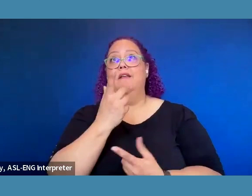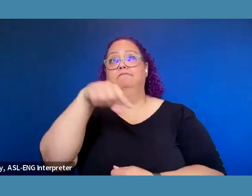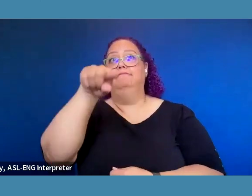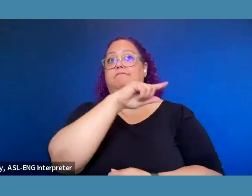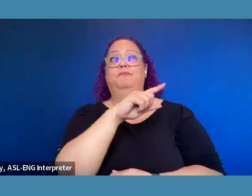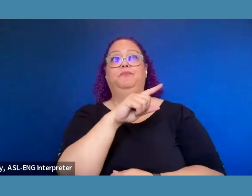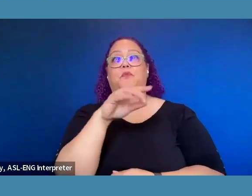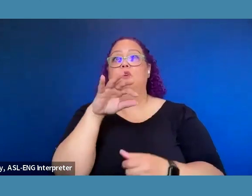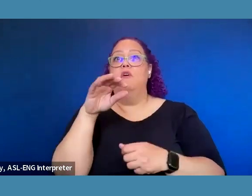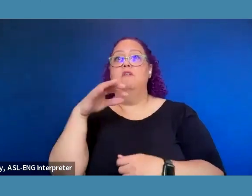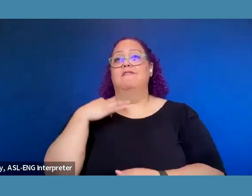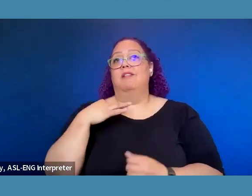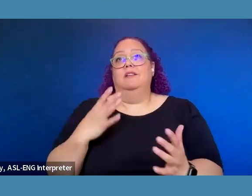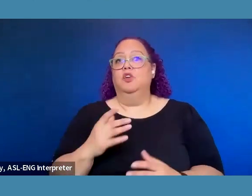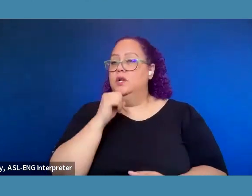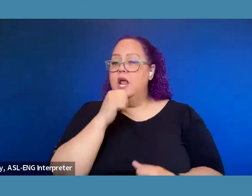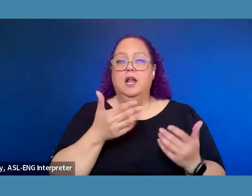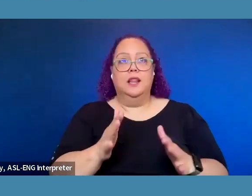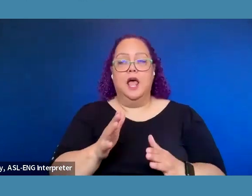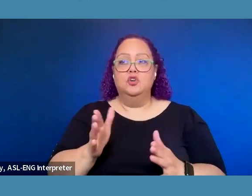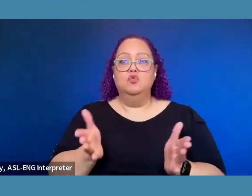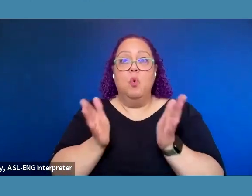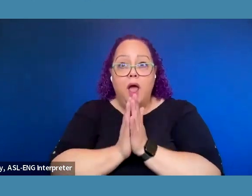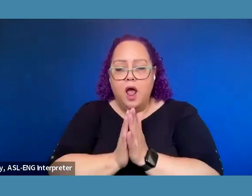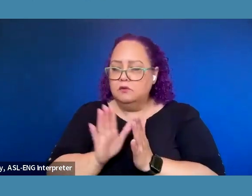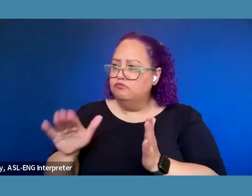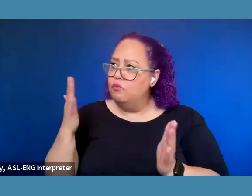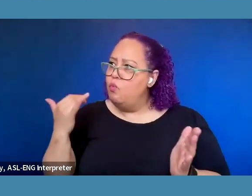have to let you use that.